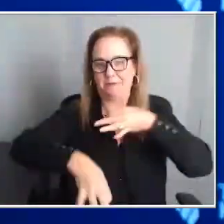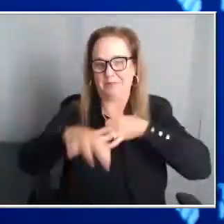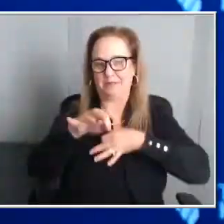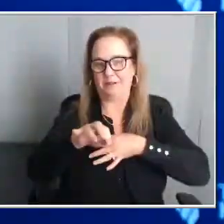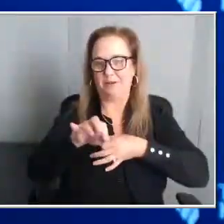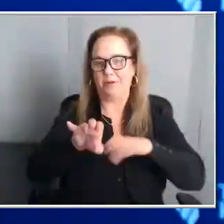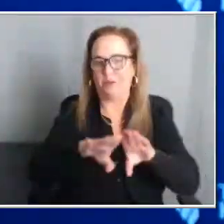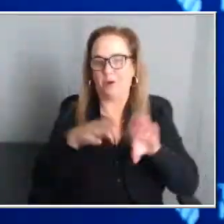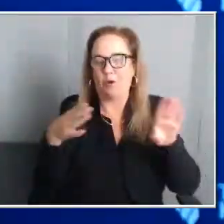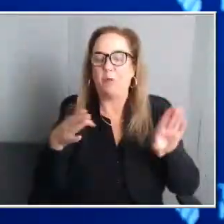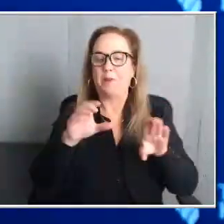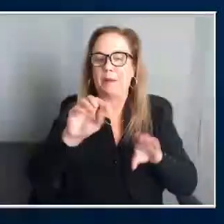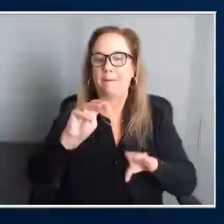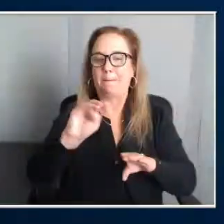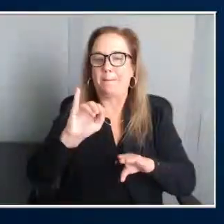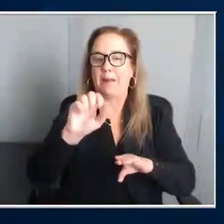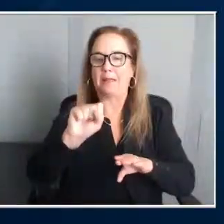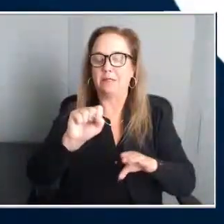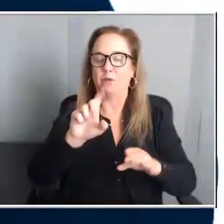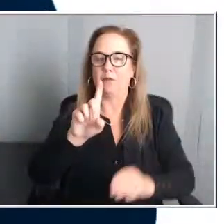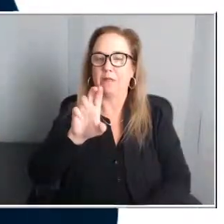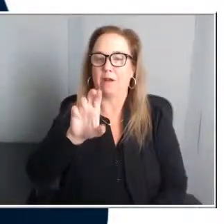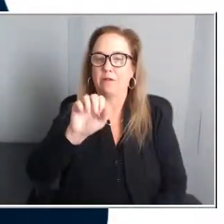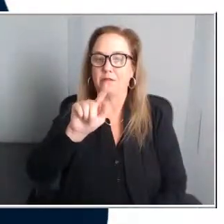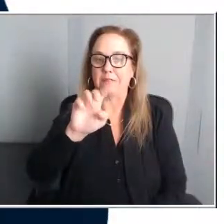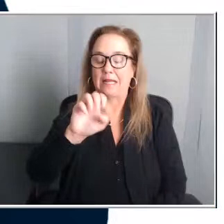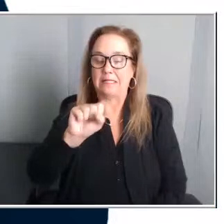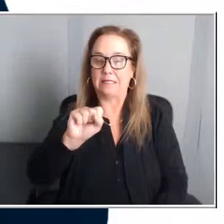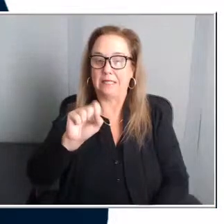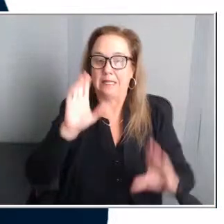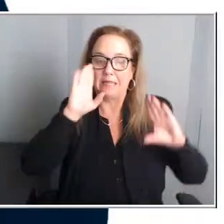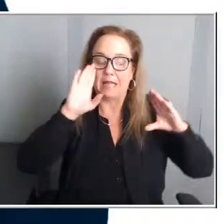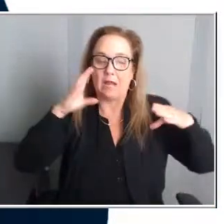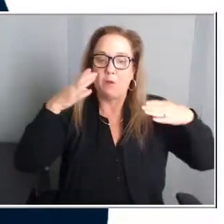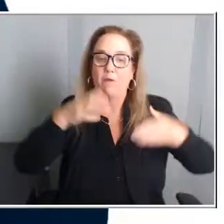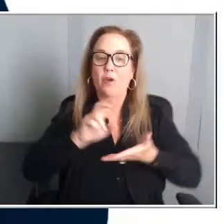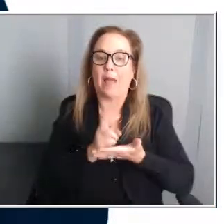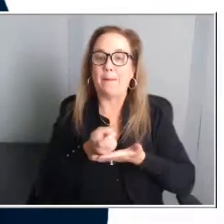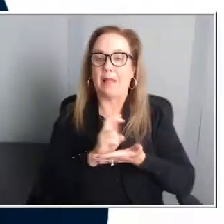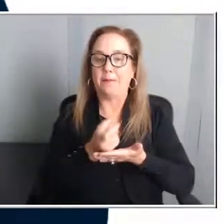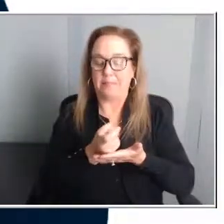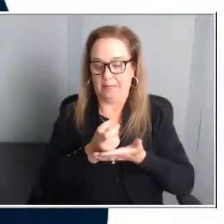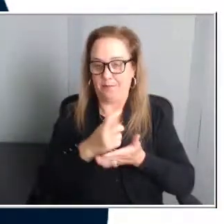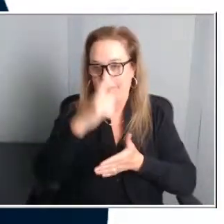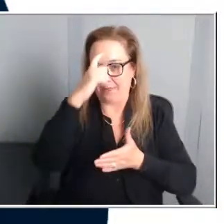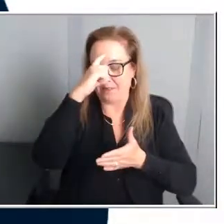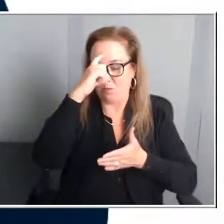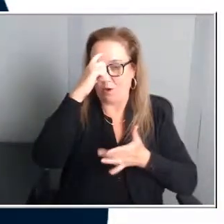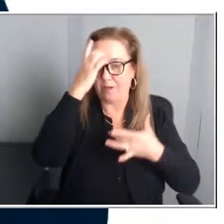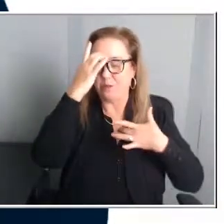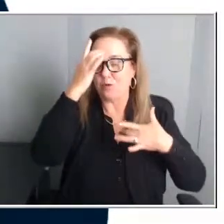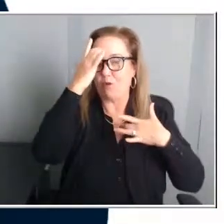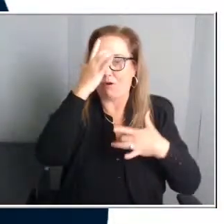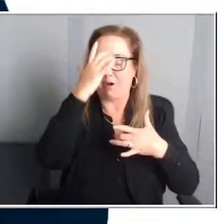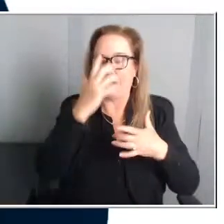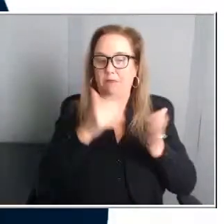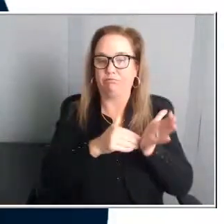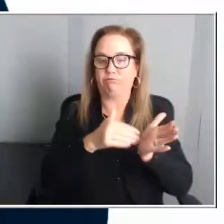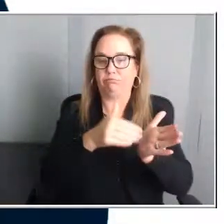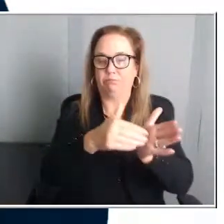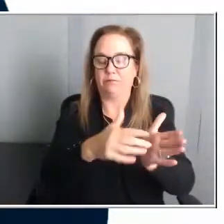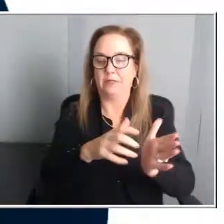Dr. Stites. And today we're focusing on epilepsy. It's a brain disorder and it causes reoccurring